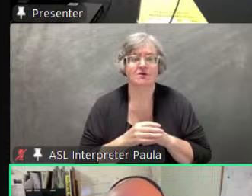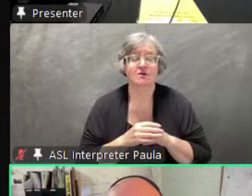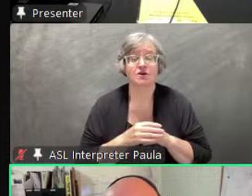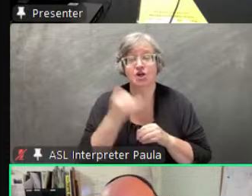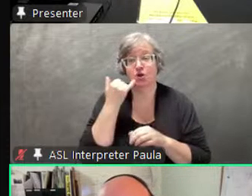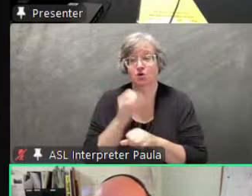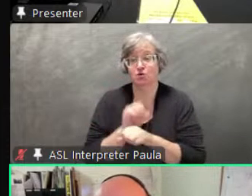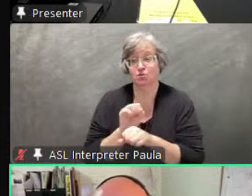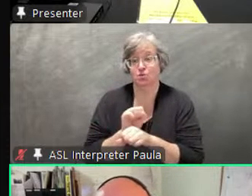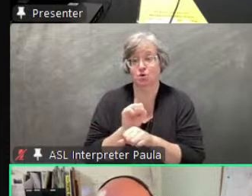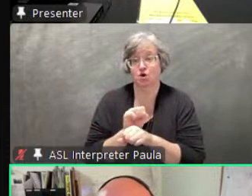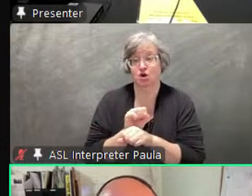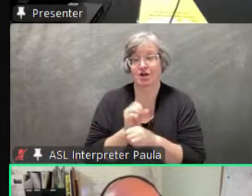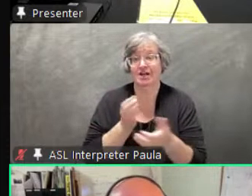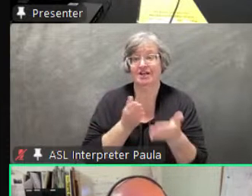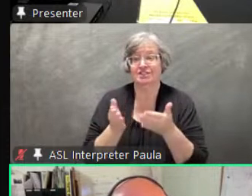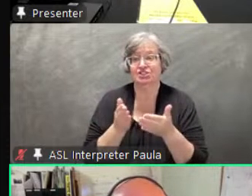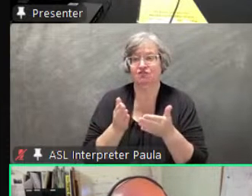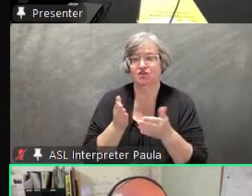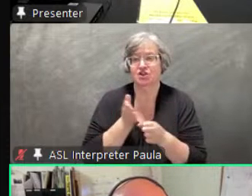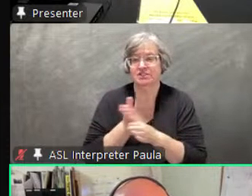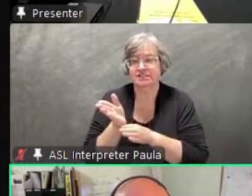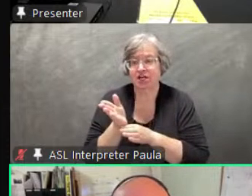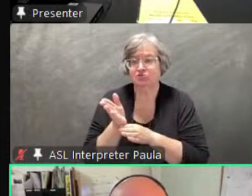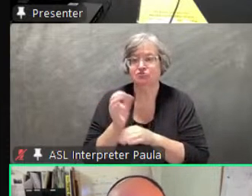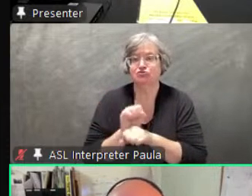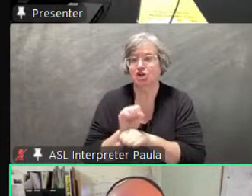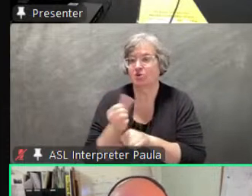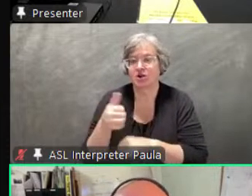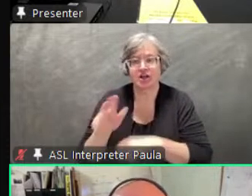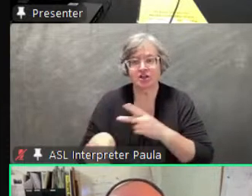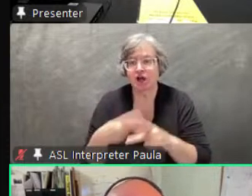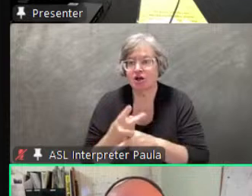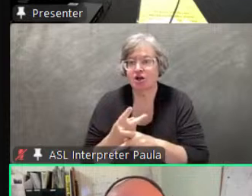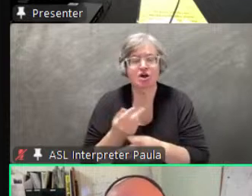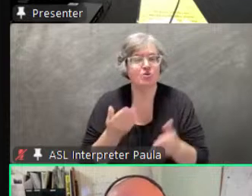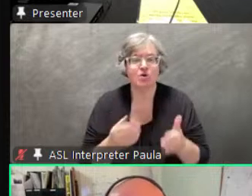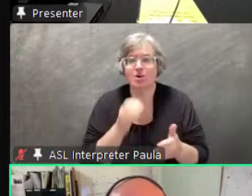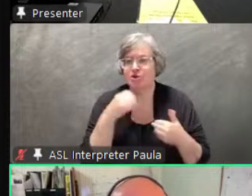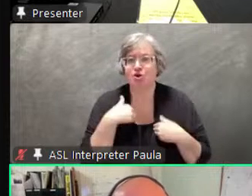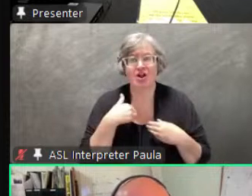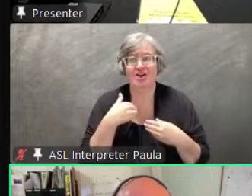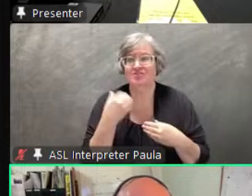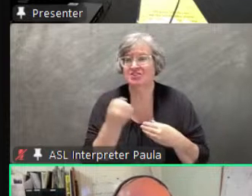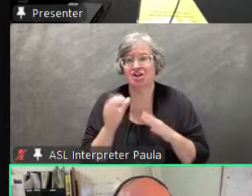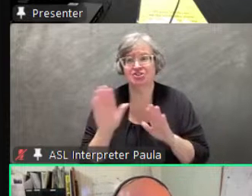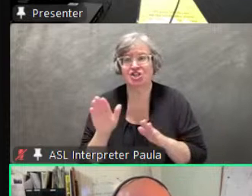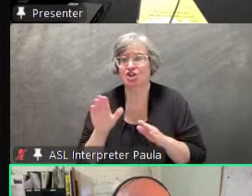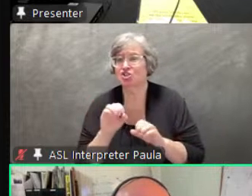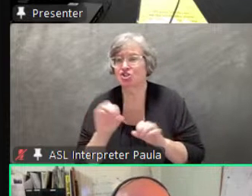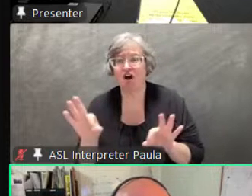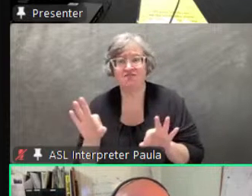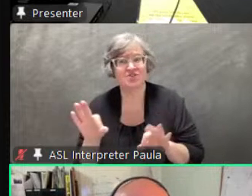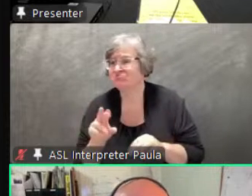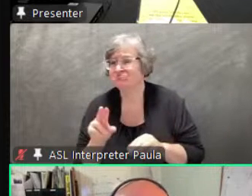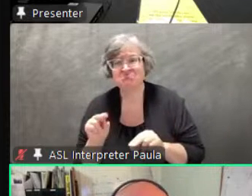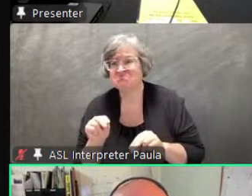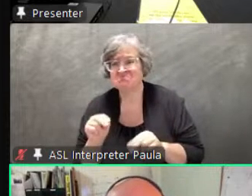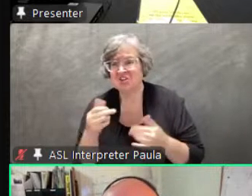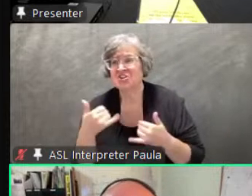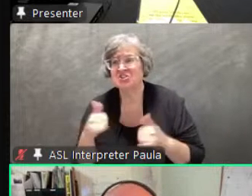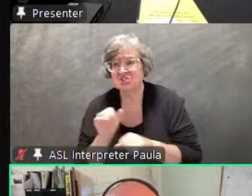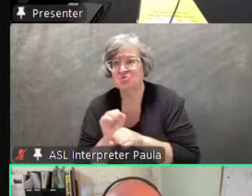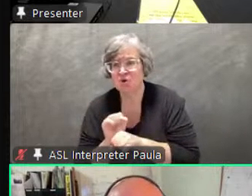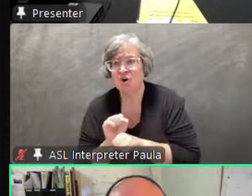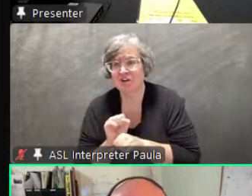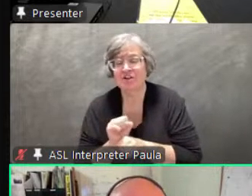work in a service sector job of any kind, you probably do not have weekends off. So for your life to